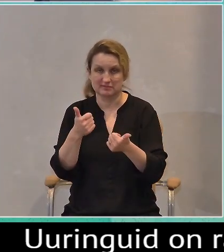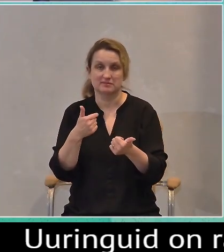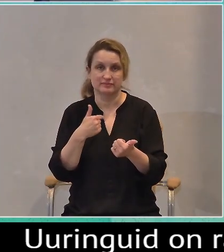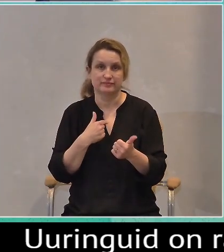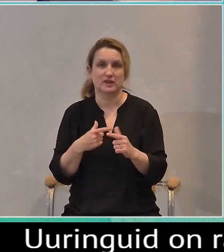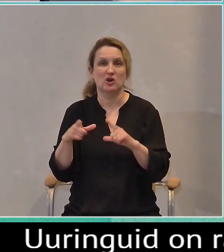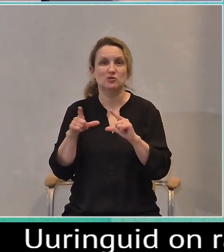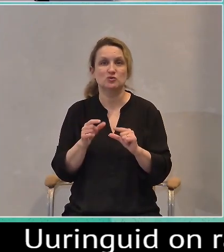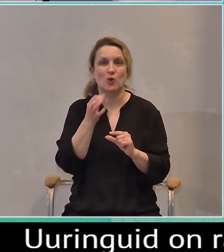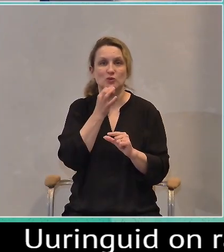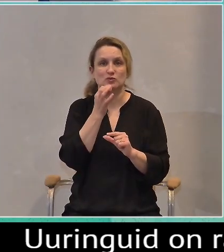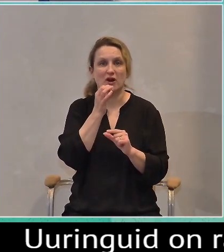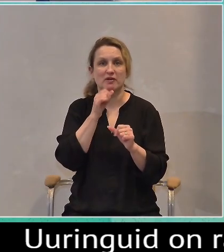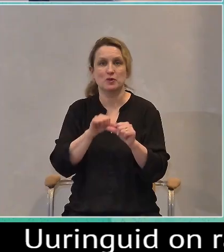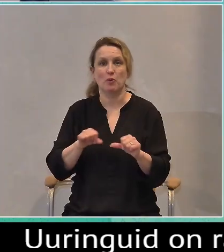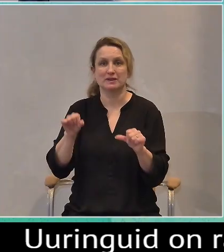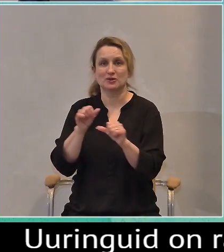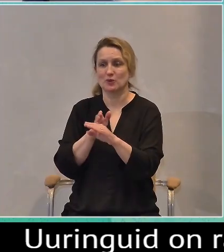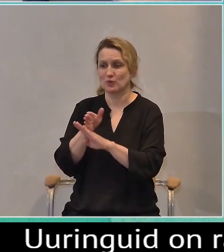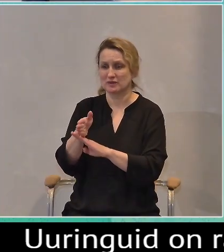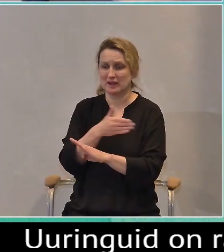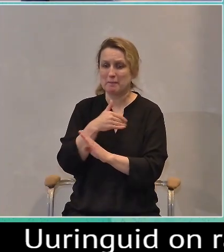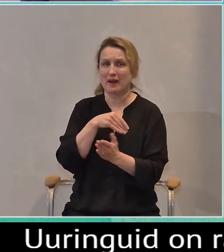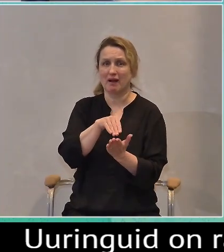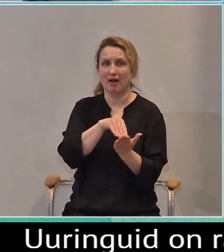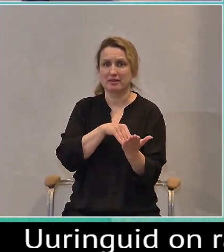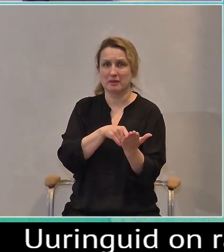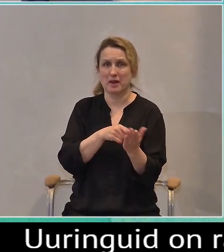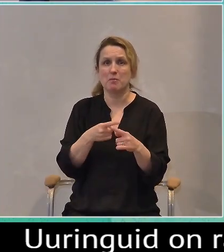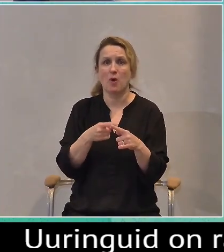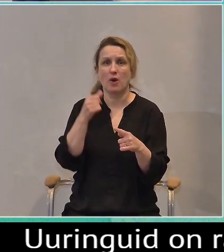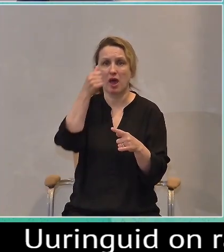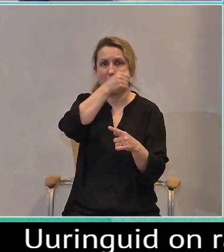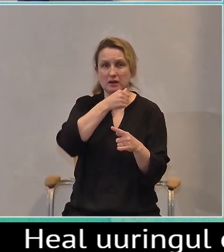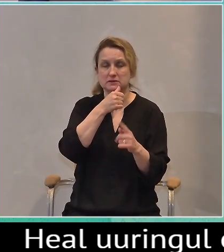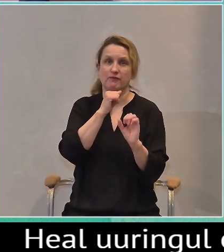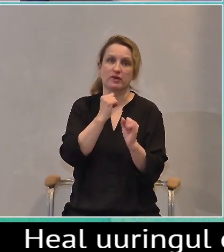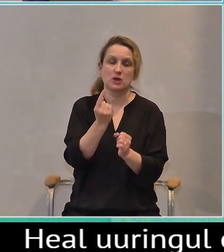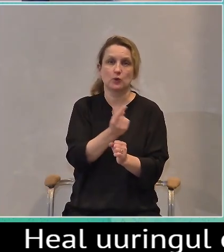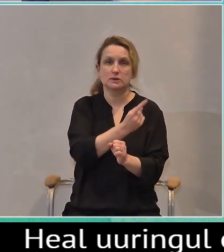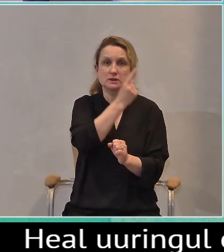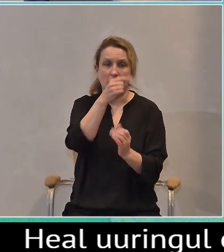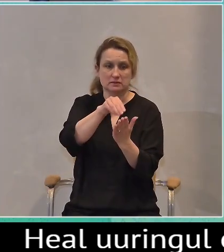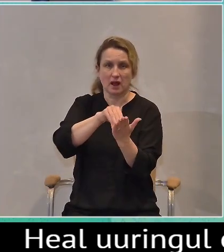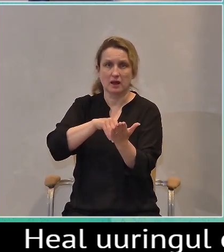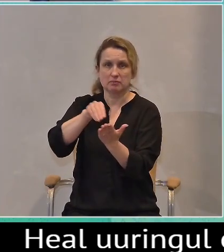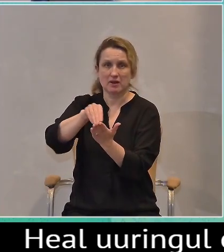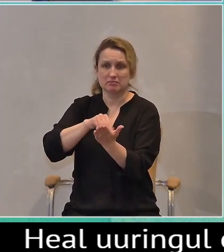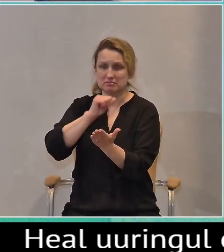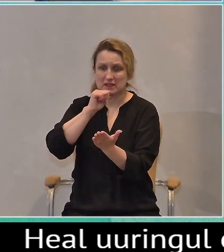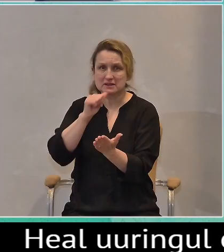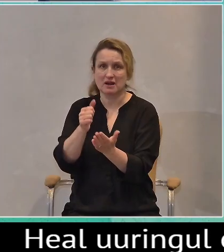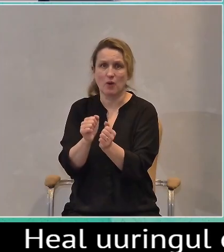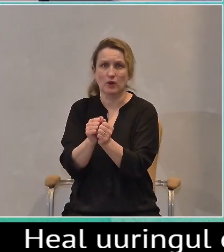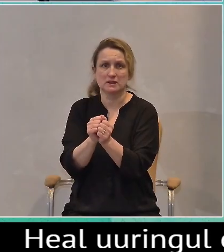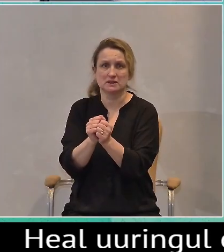intervention group is benefiting from the treatment and the control group is not? And so we come to the ministry